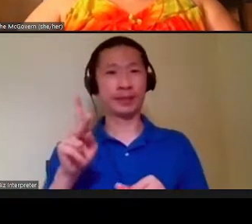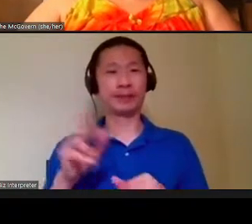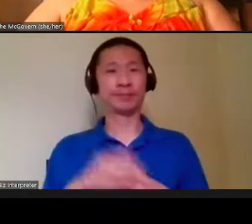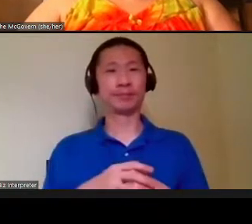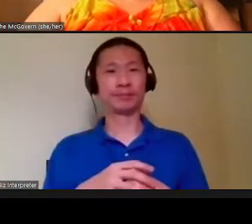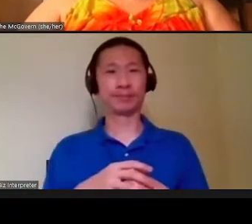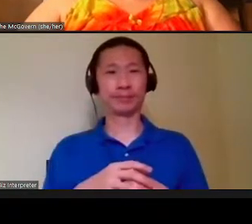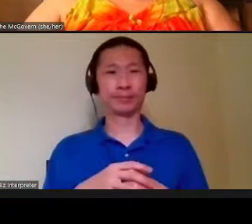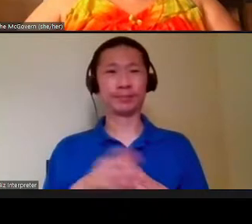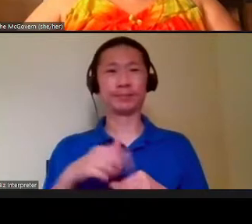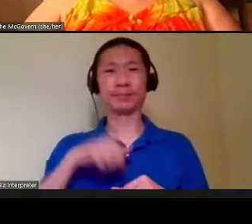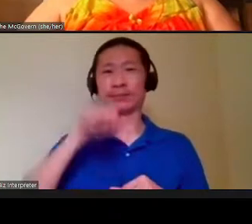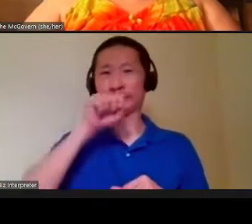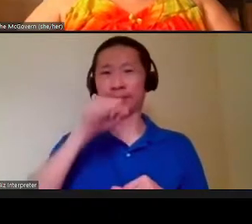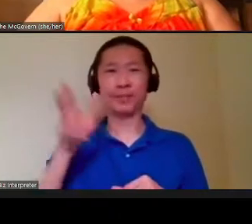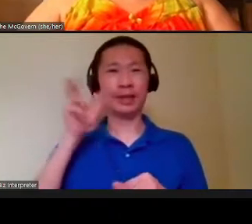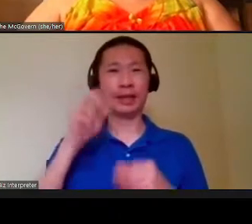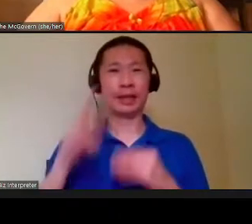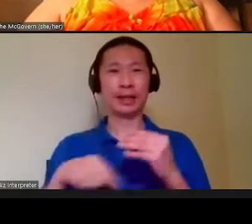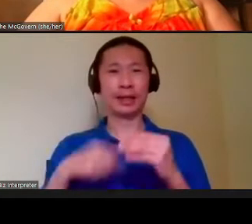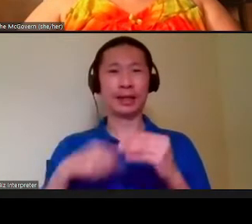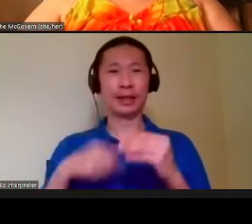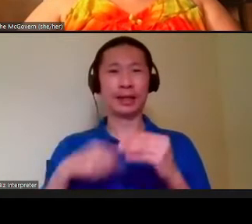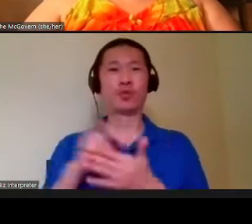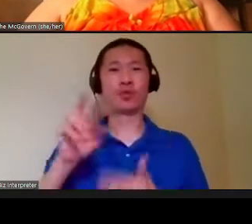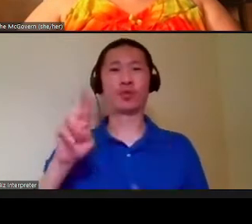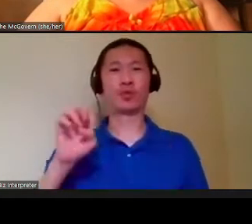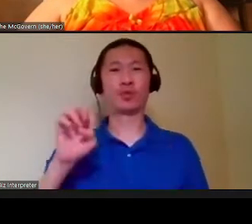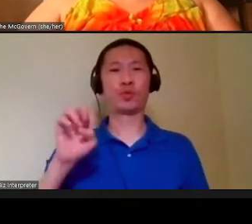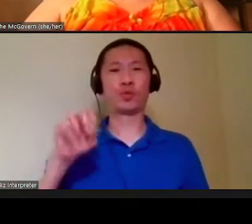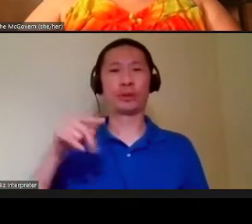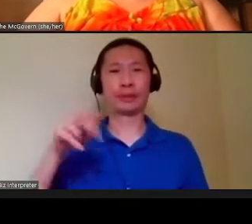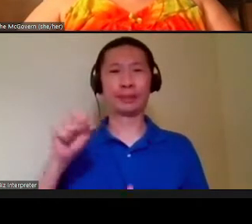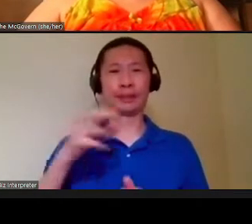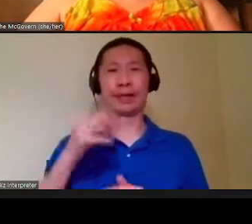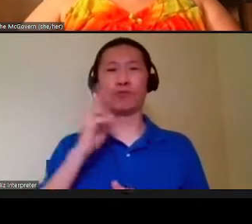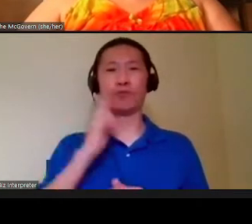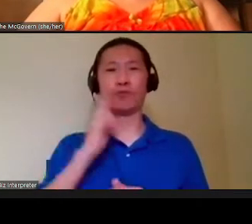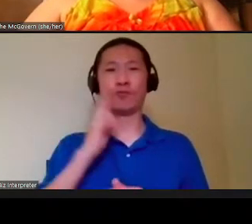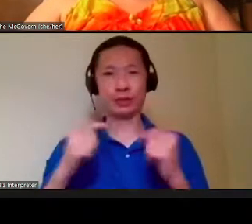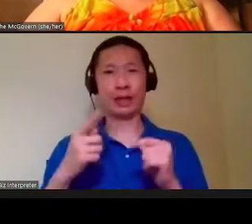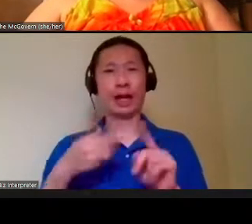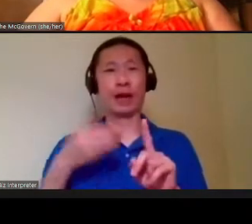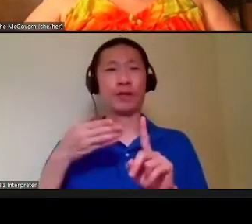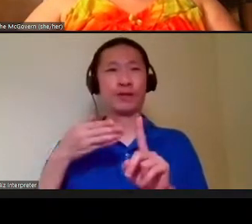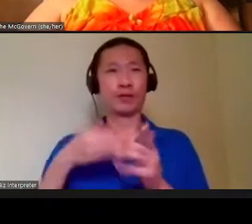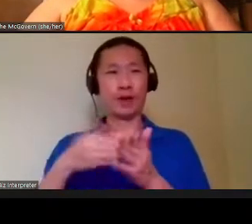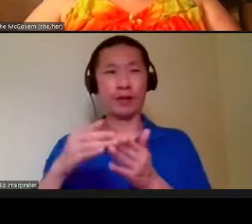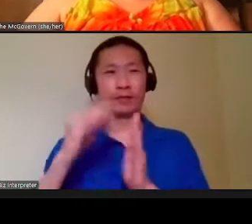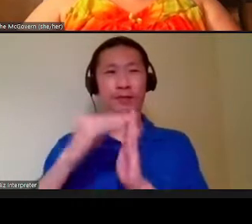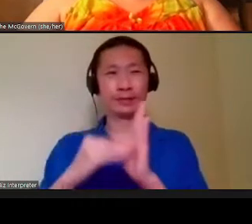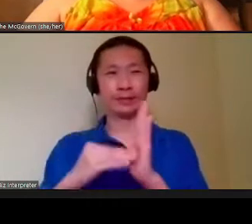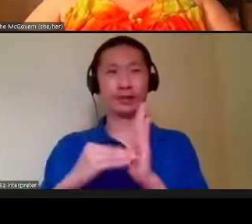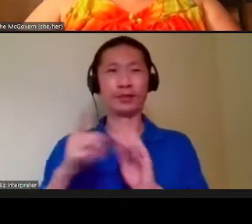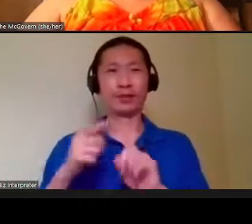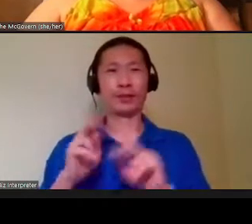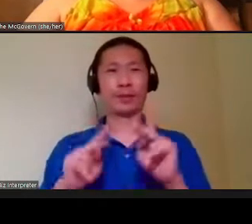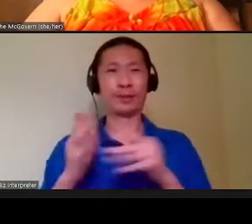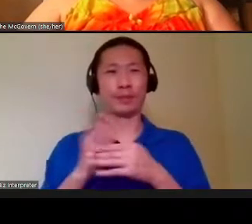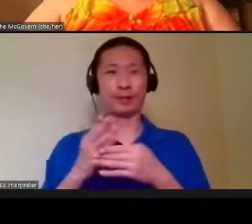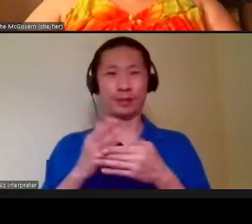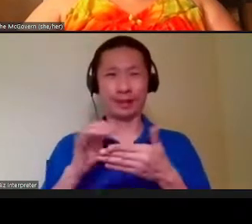love hearing about new recipes and restaurants to try. So I will frequently just be taking notes when people are sharing